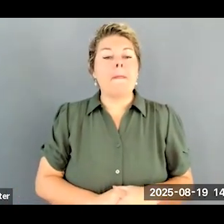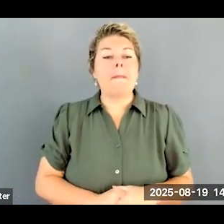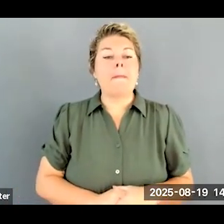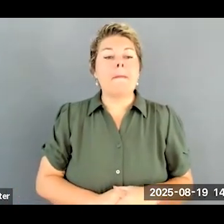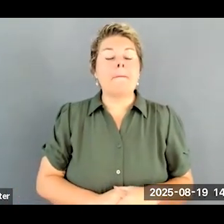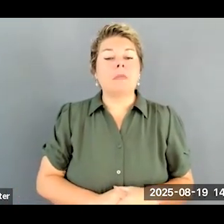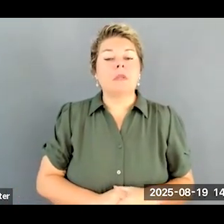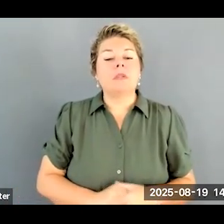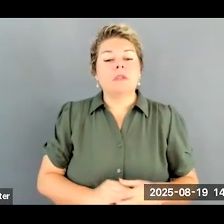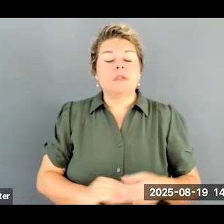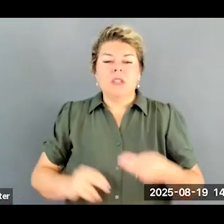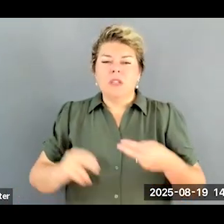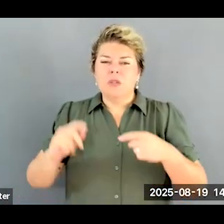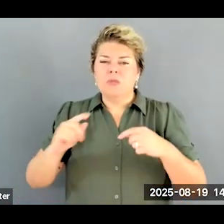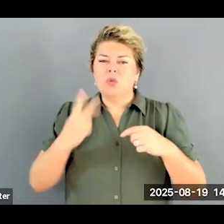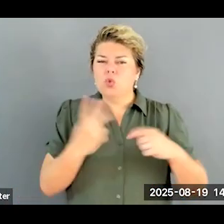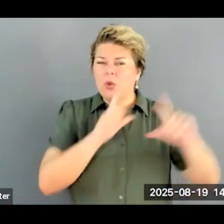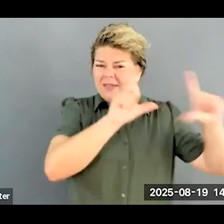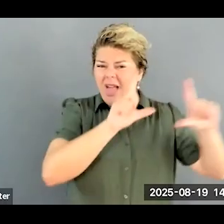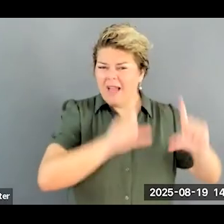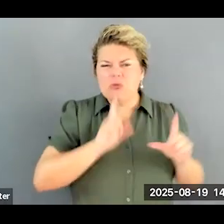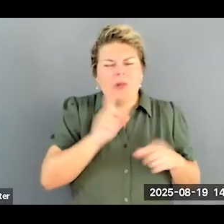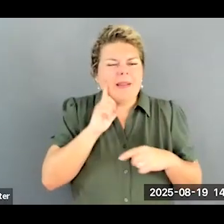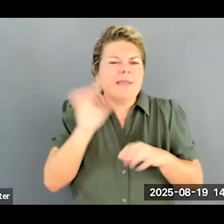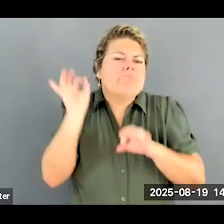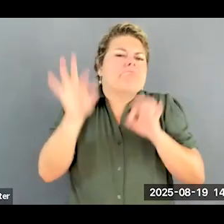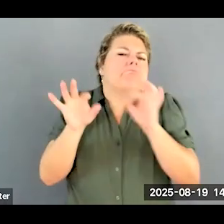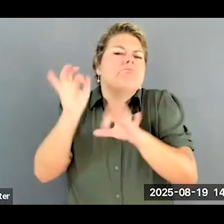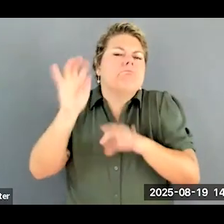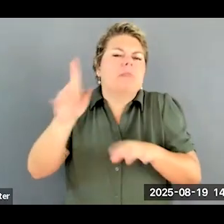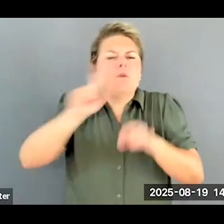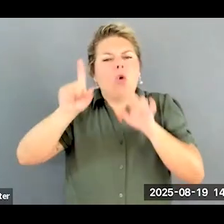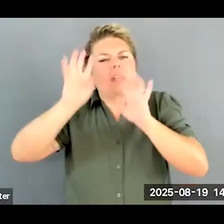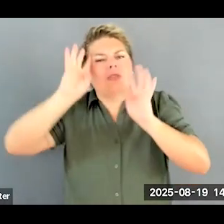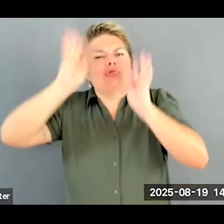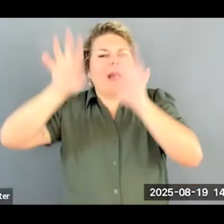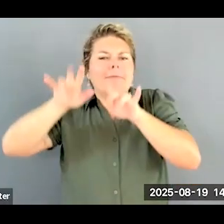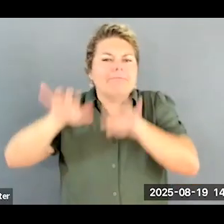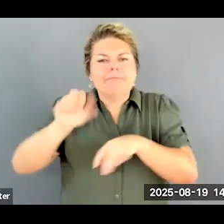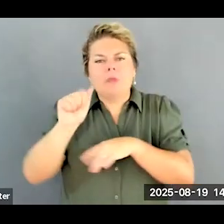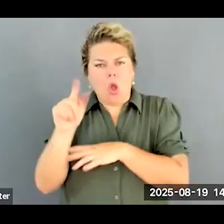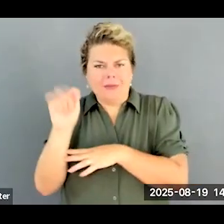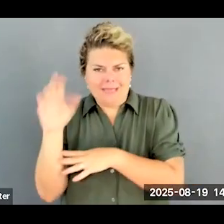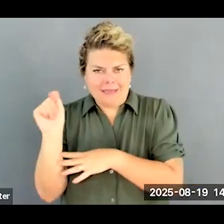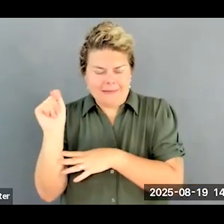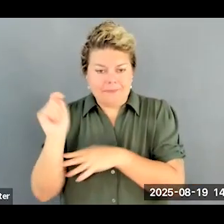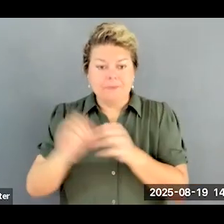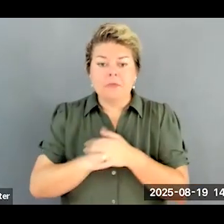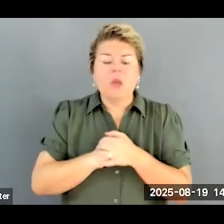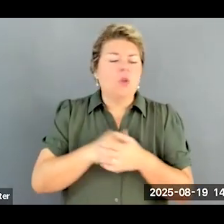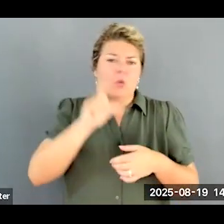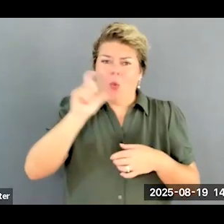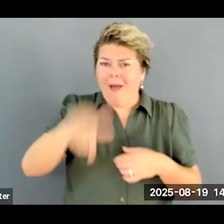So the next two slides are just some quick tips for writing alt text. This one says that you don't necessarily need to say image